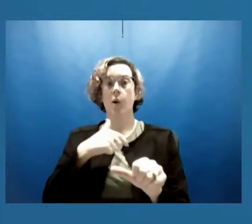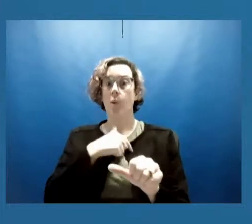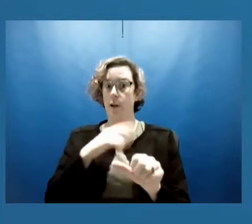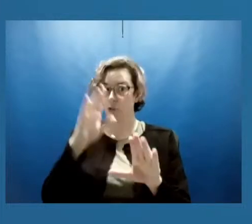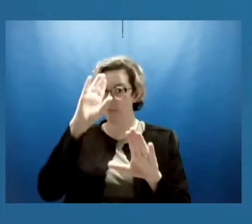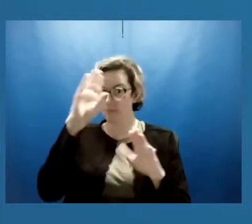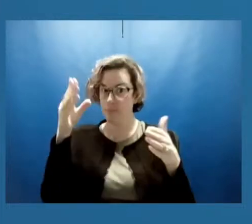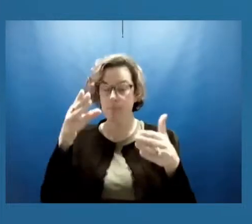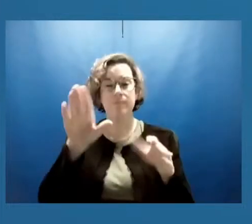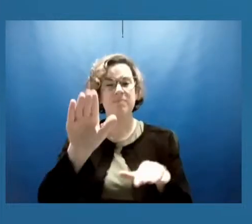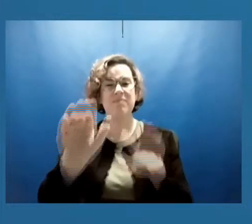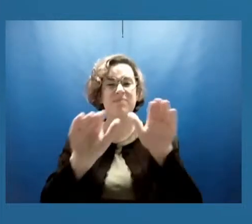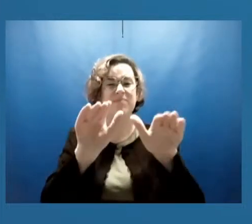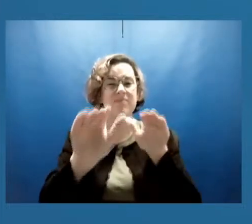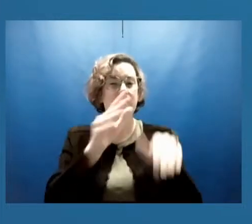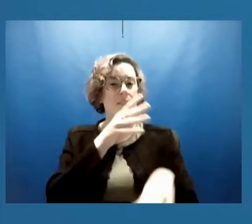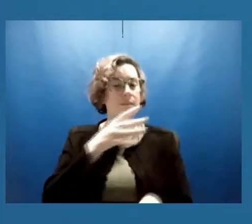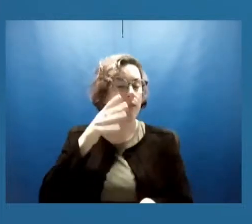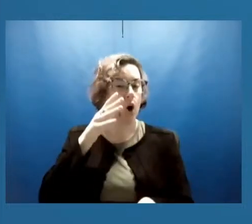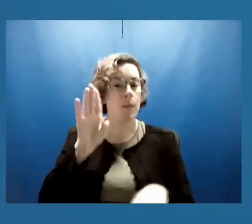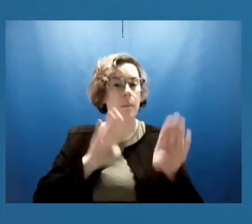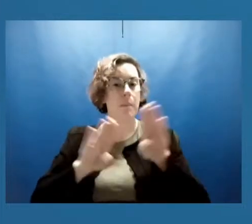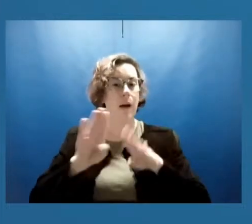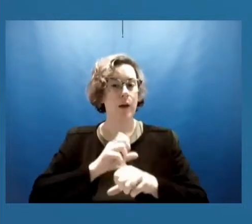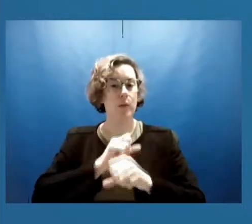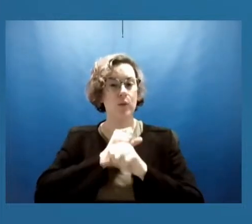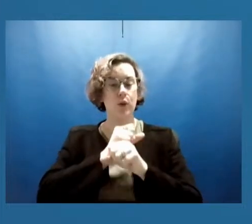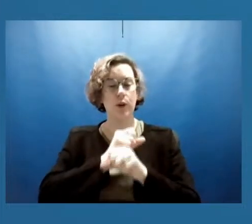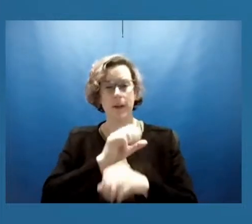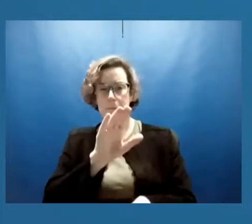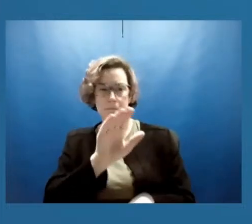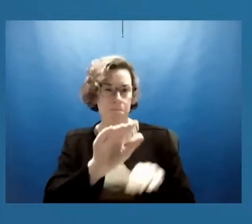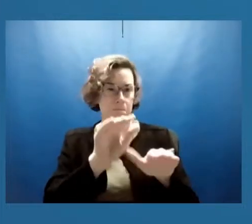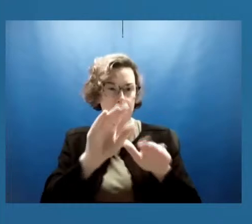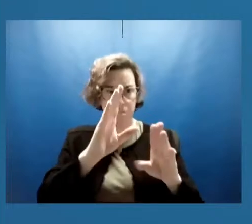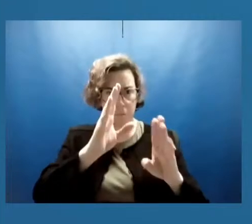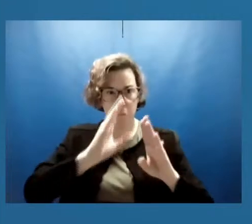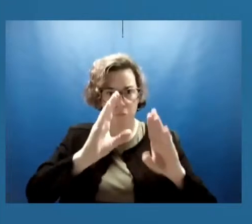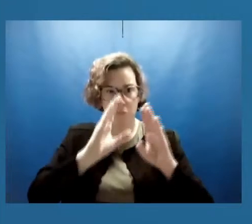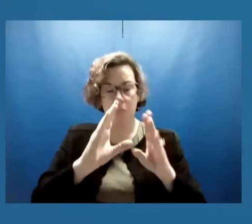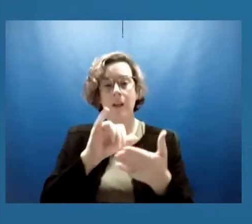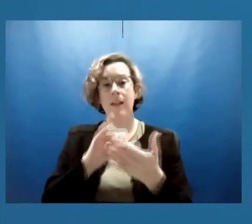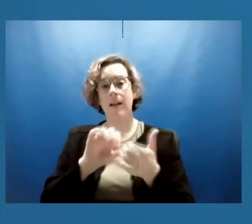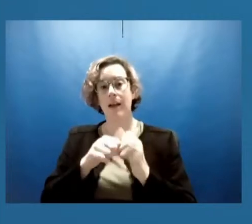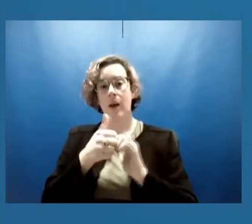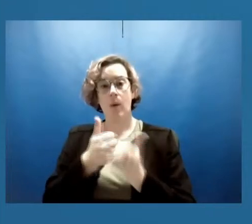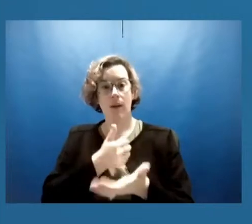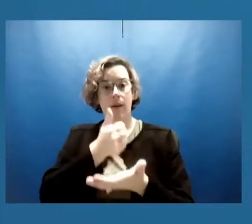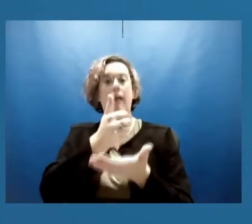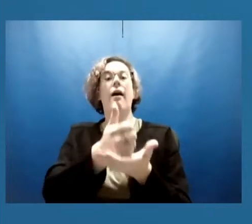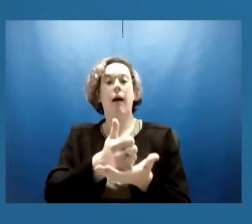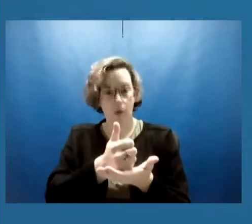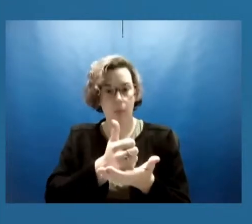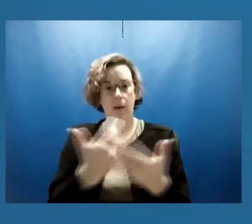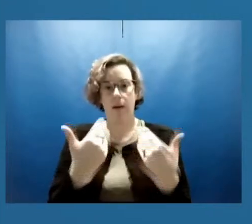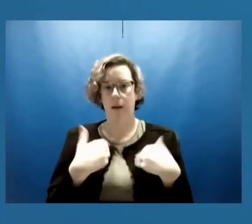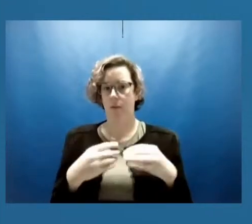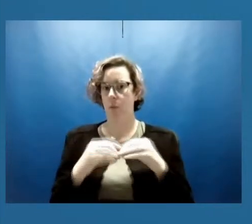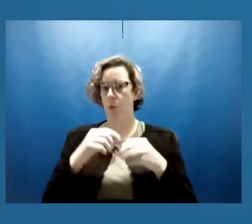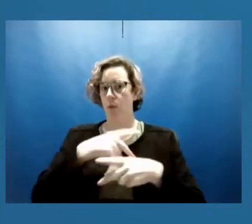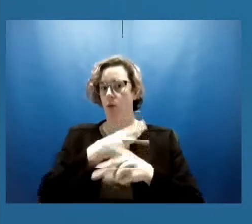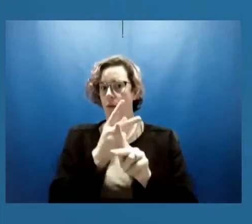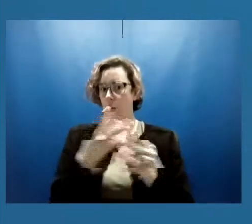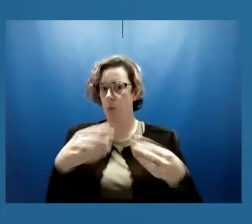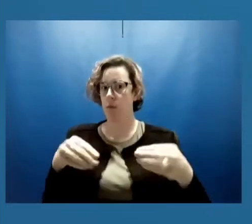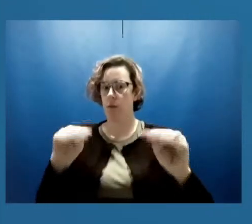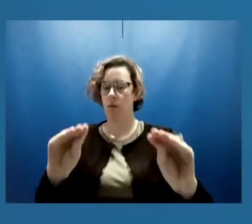on farms of biosecurity because ultimately that's how we help bring products to market. So as we continue